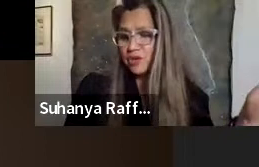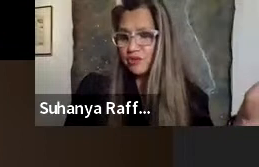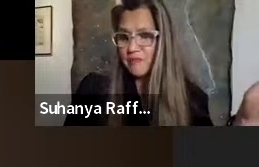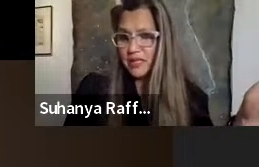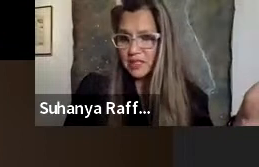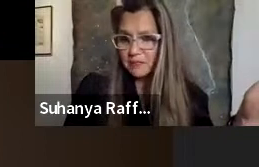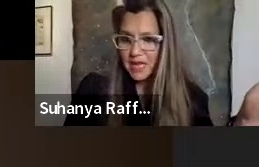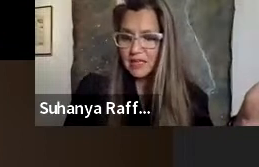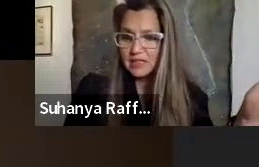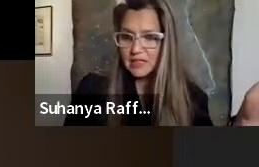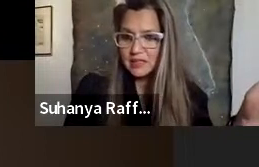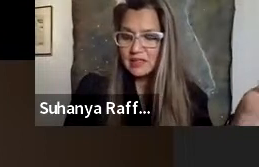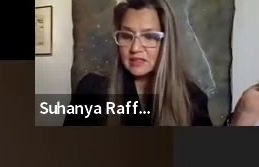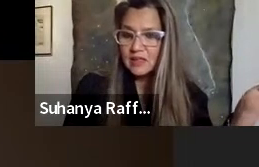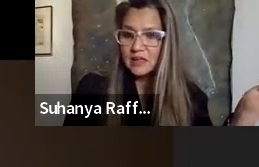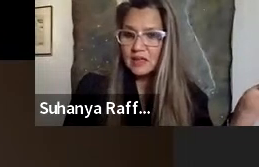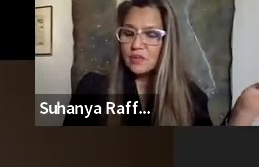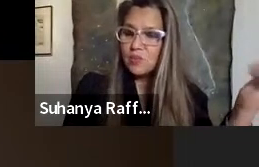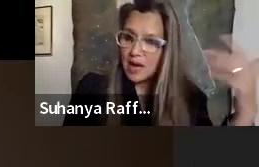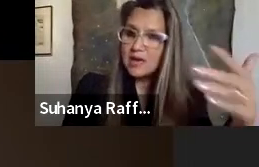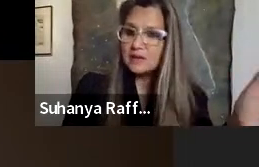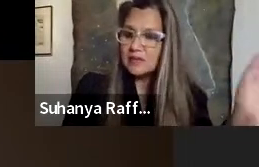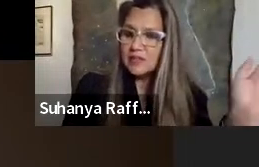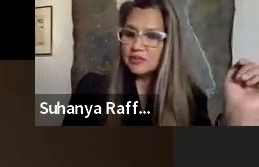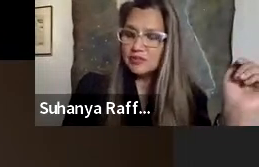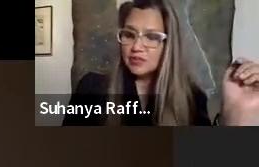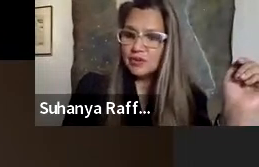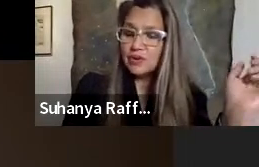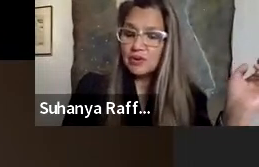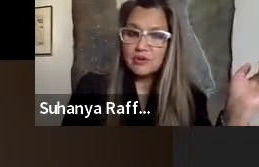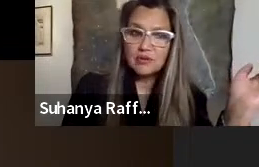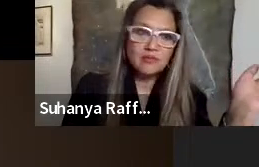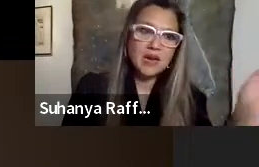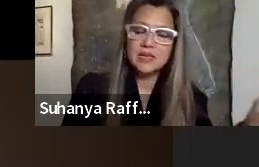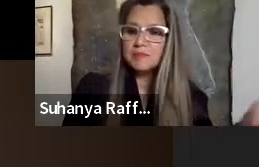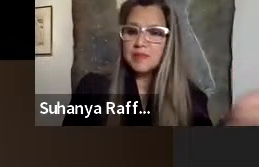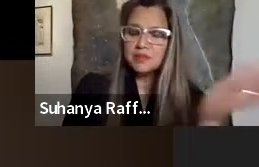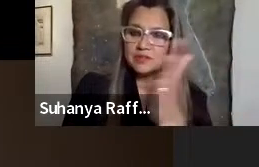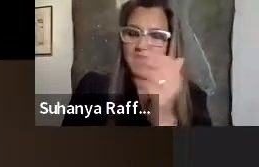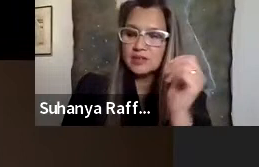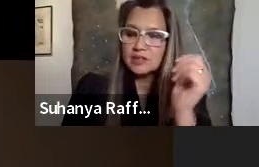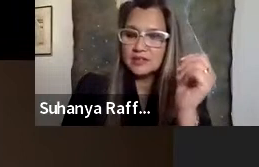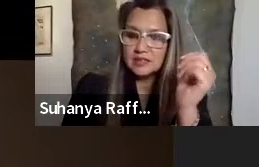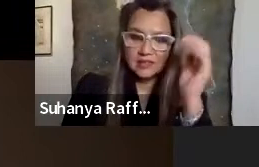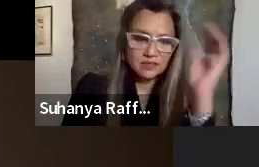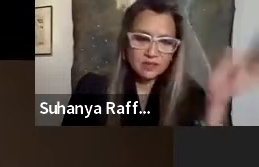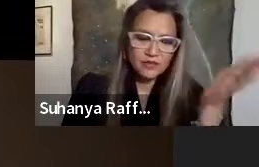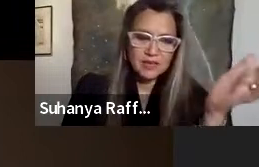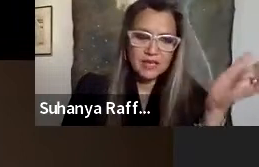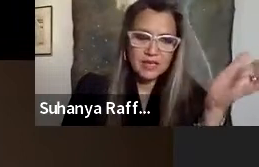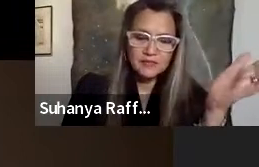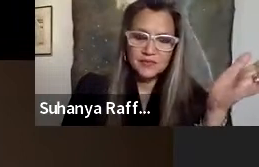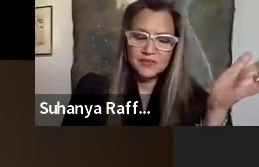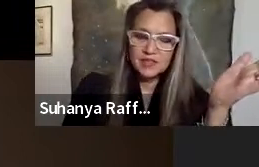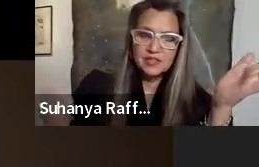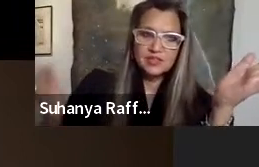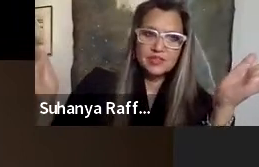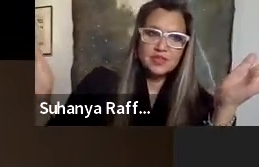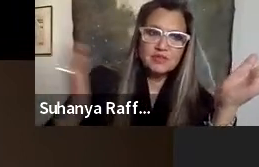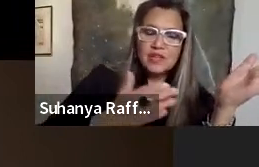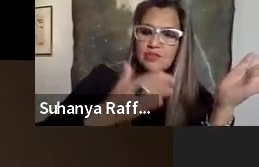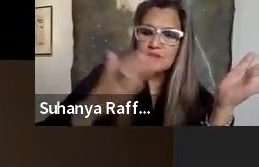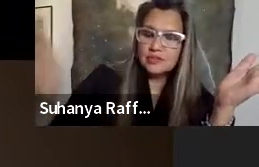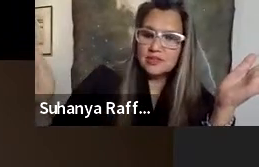incredible monochromatic paintings while in New York, right up into the early 60s. You know, from the late